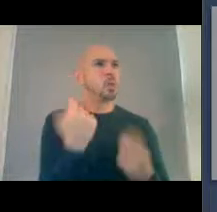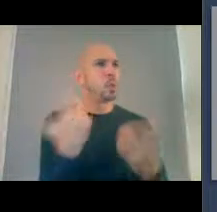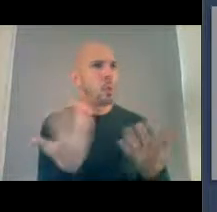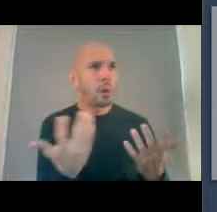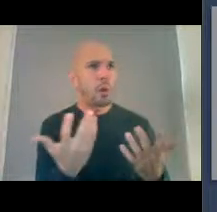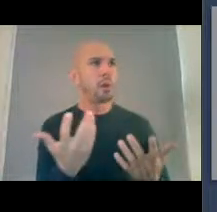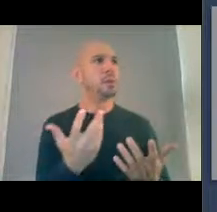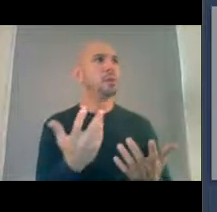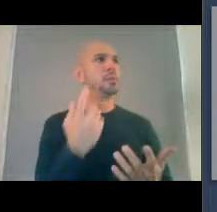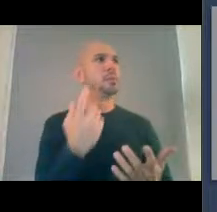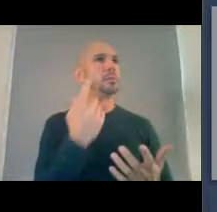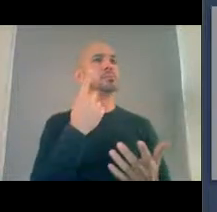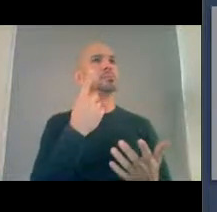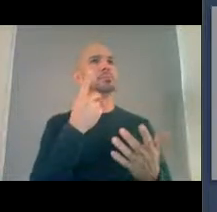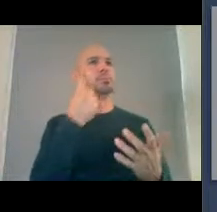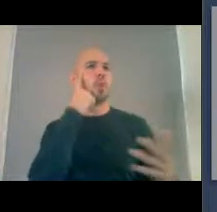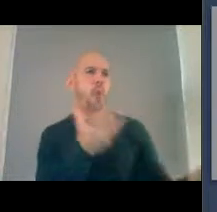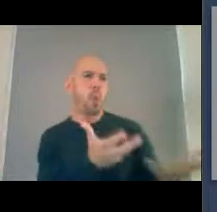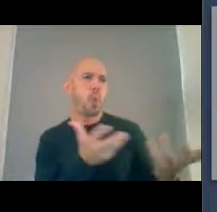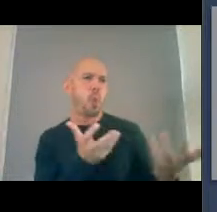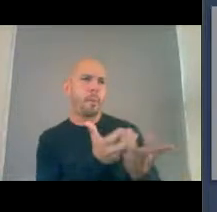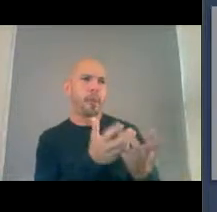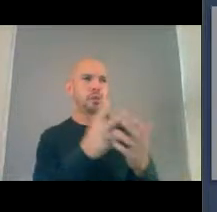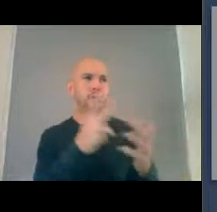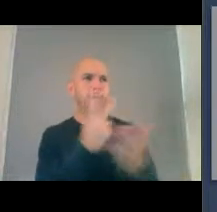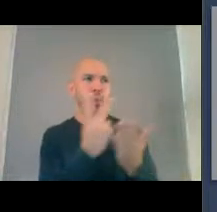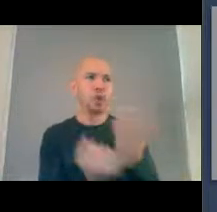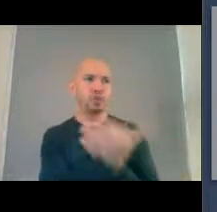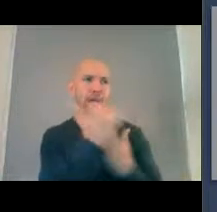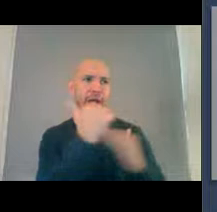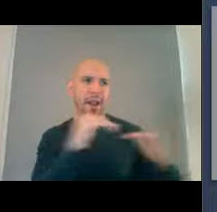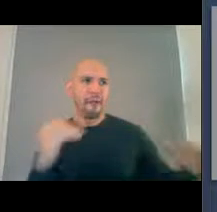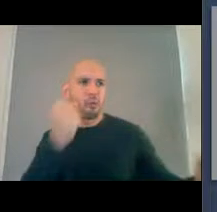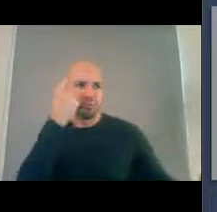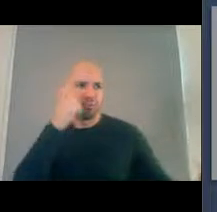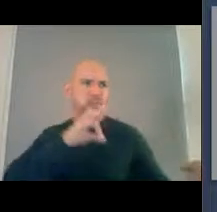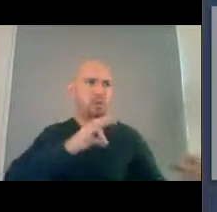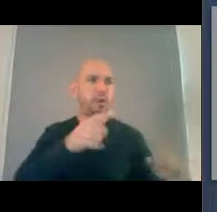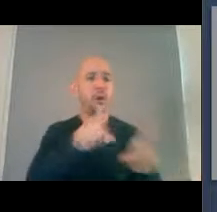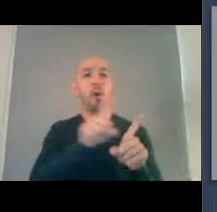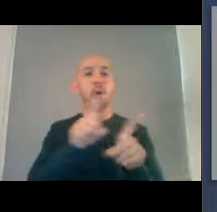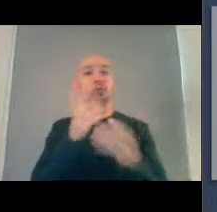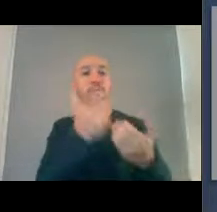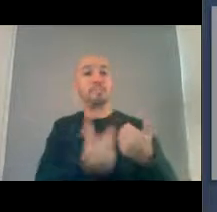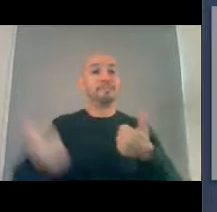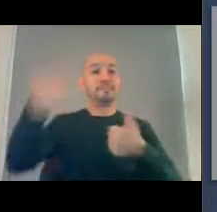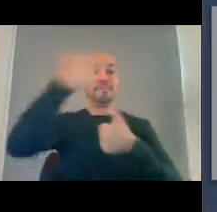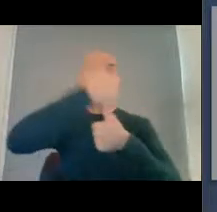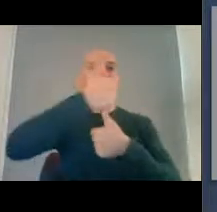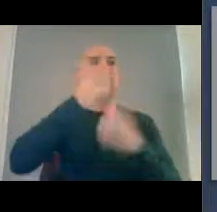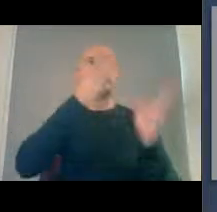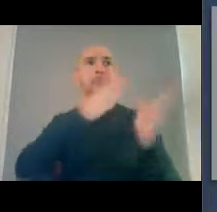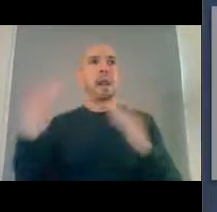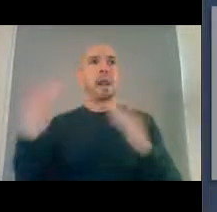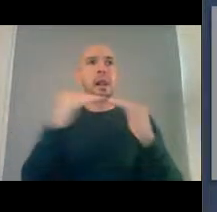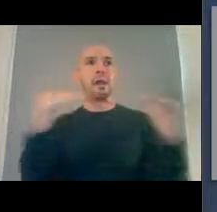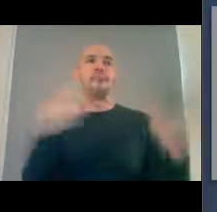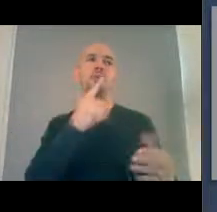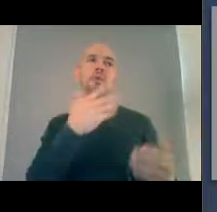at the project level and also to get a better understanding of where the commission's taking the programs in general so we appreciate that and overall the